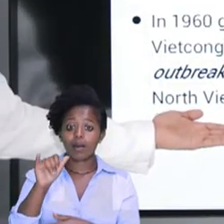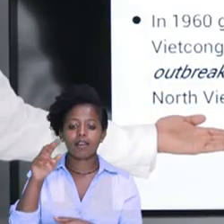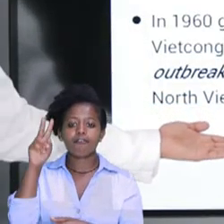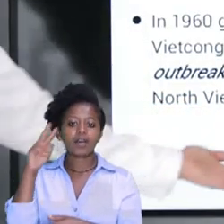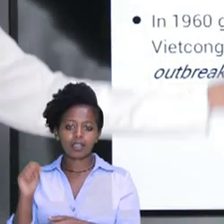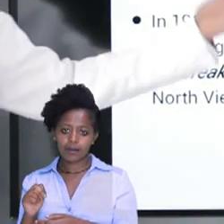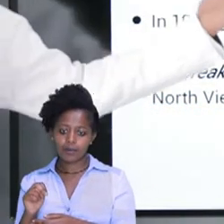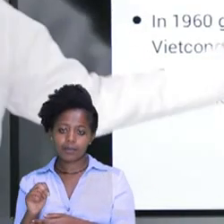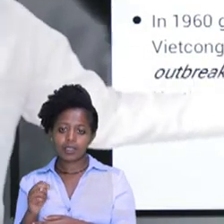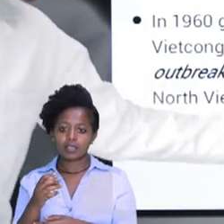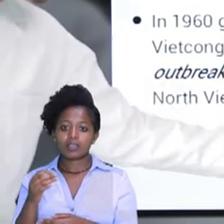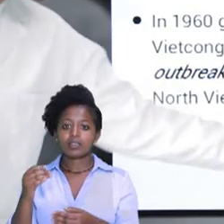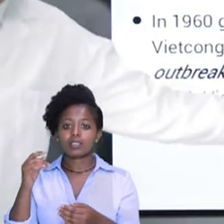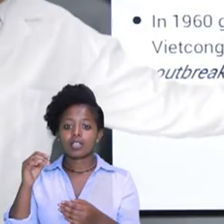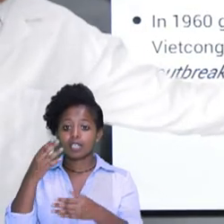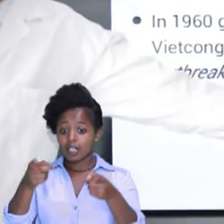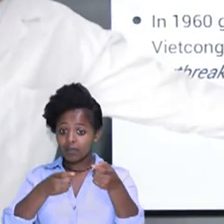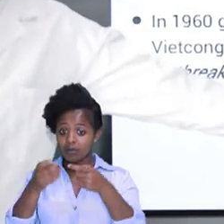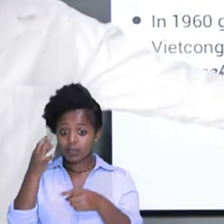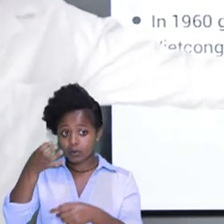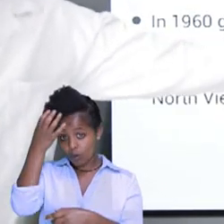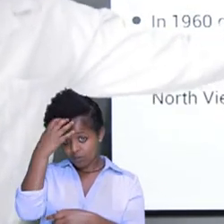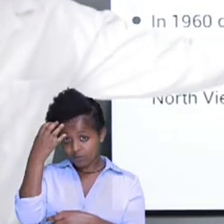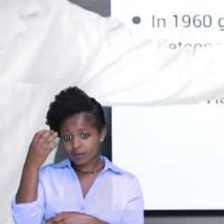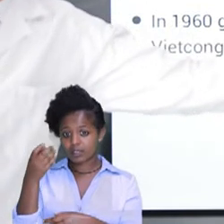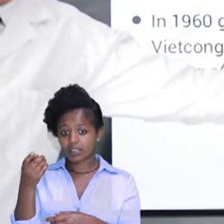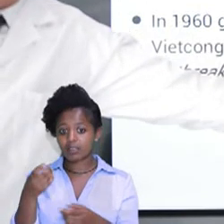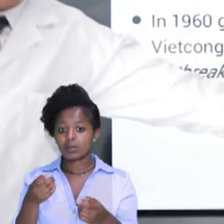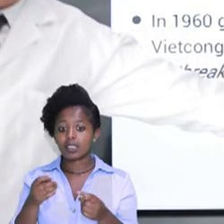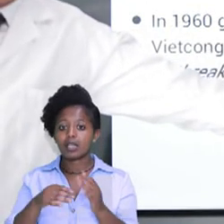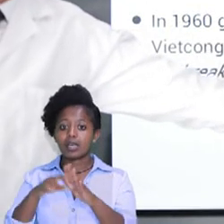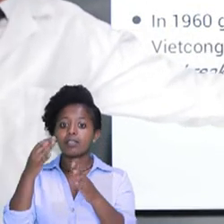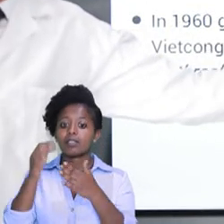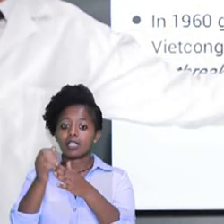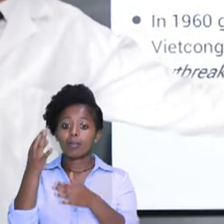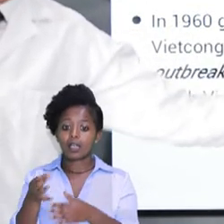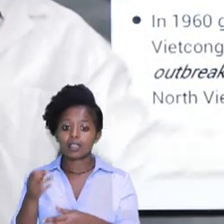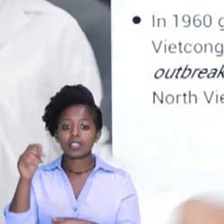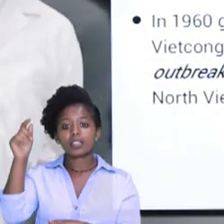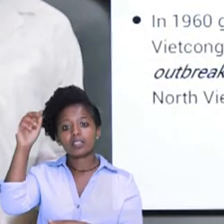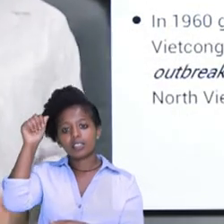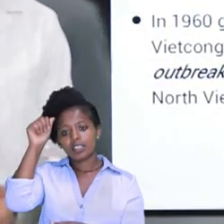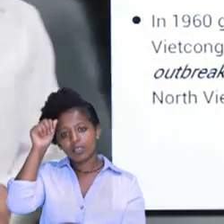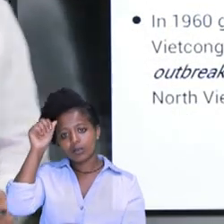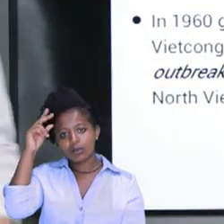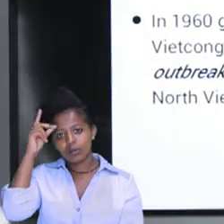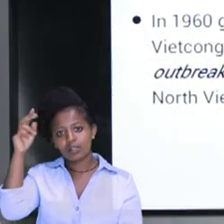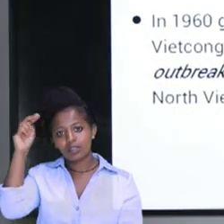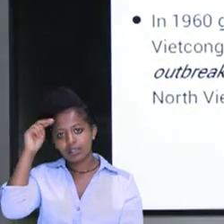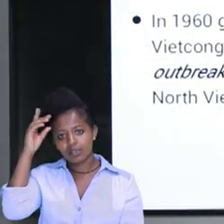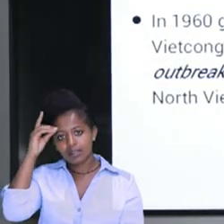Vietnam, and the government of South Vietnam that was led by Nguyen Dinh Diem.